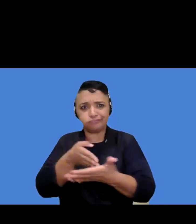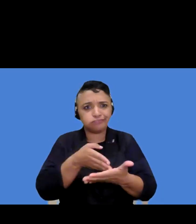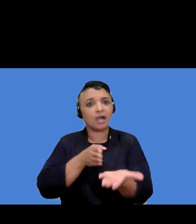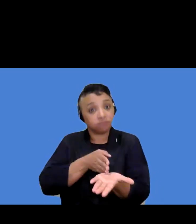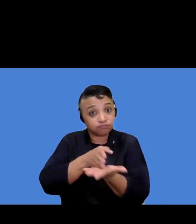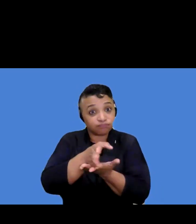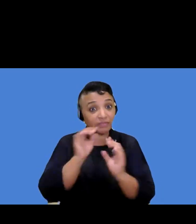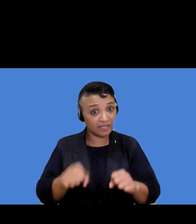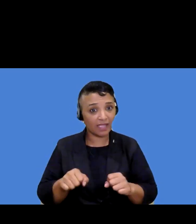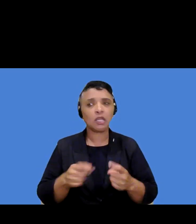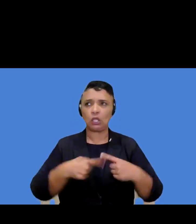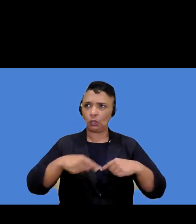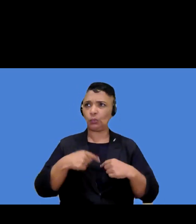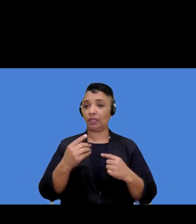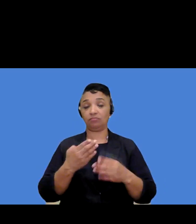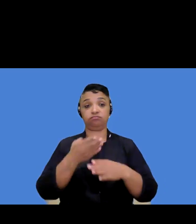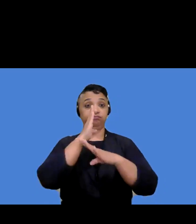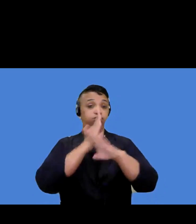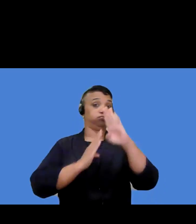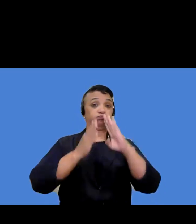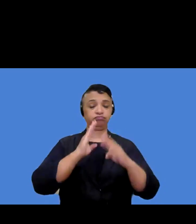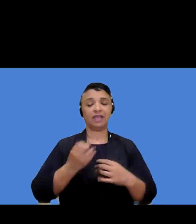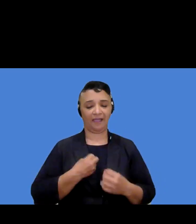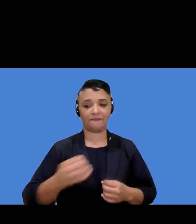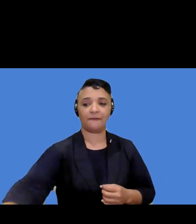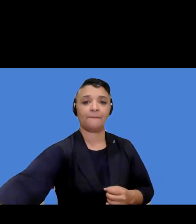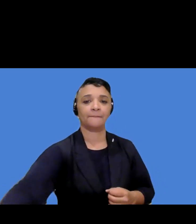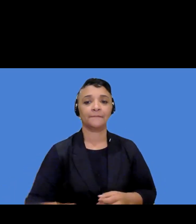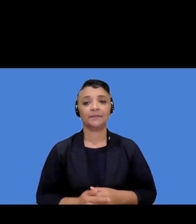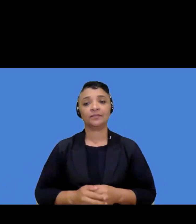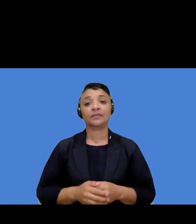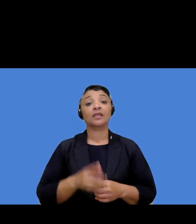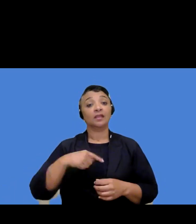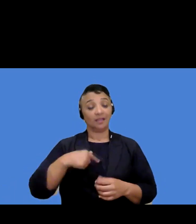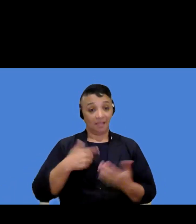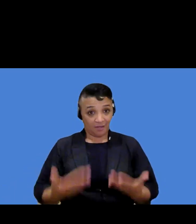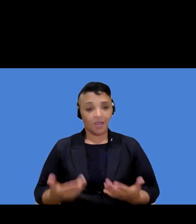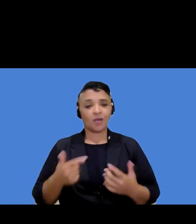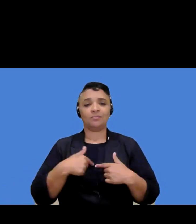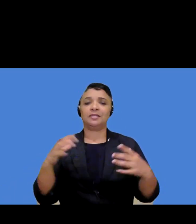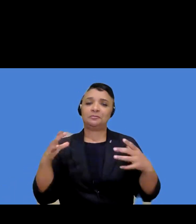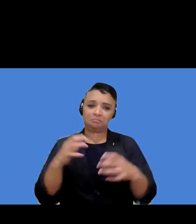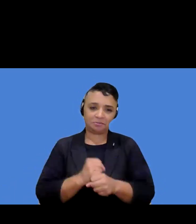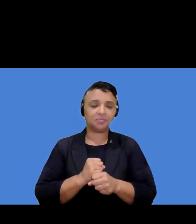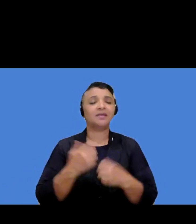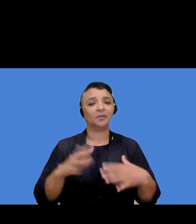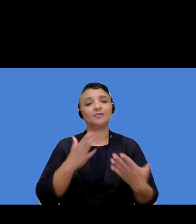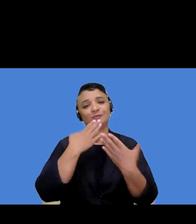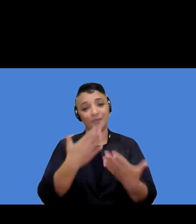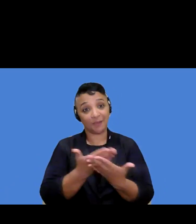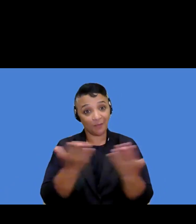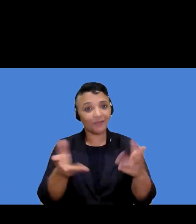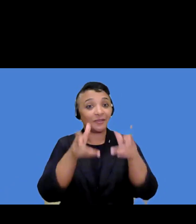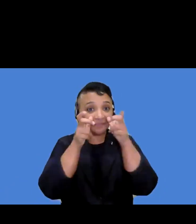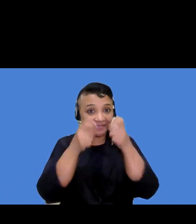the realities that we face as a person with disabilities. So with this note, I just want to thank all of you for listening me,